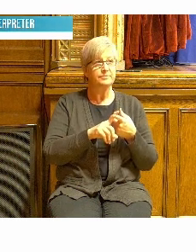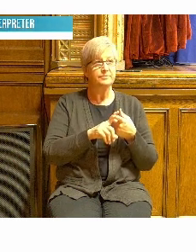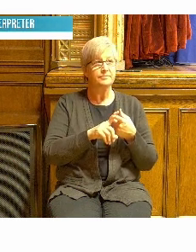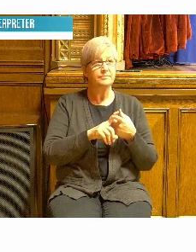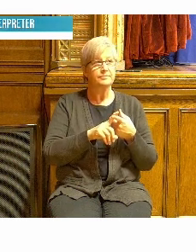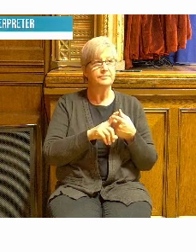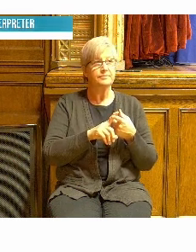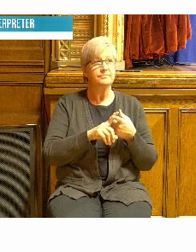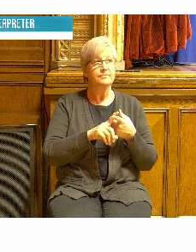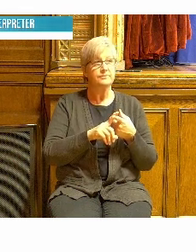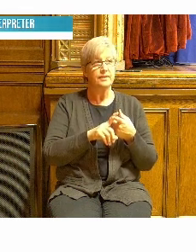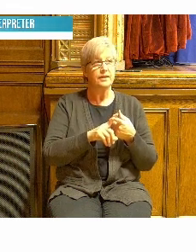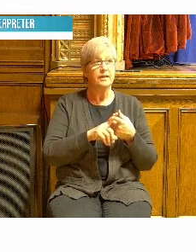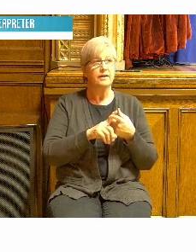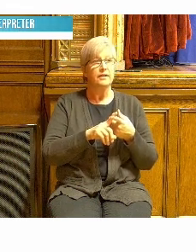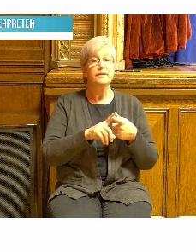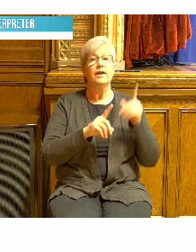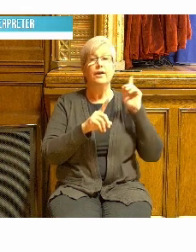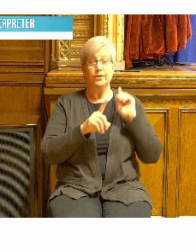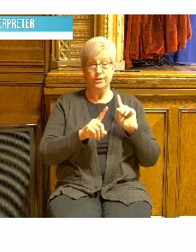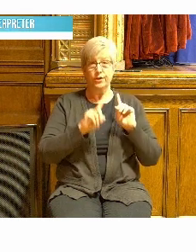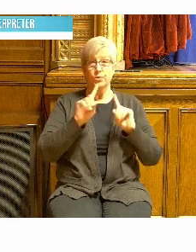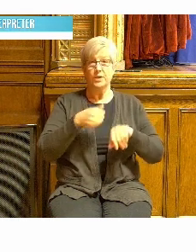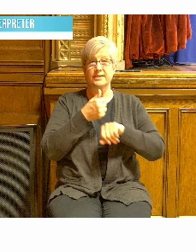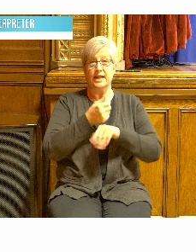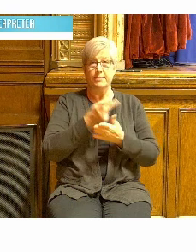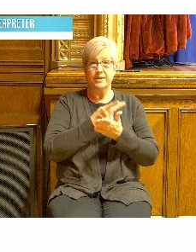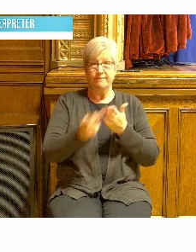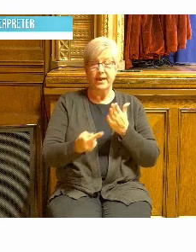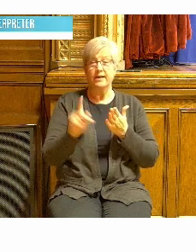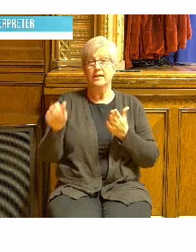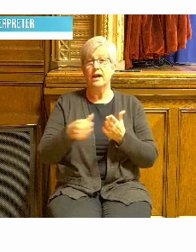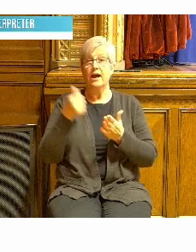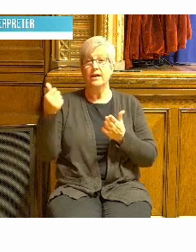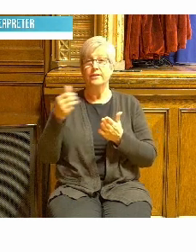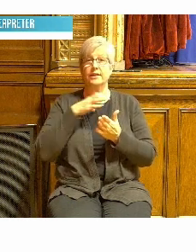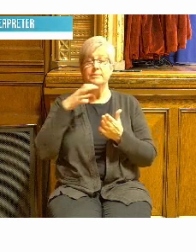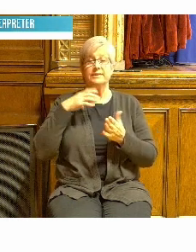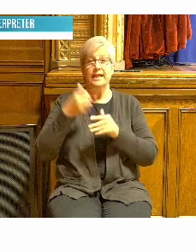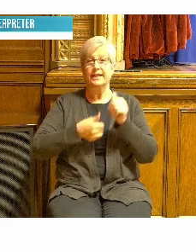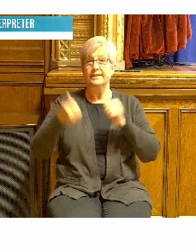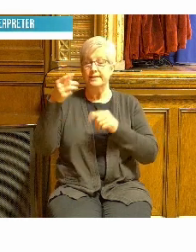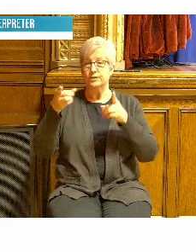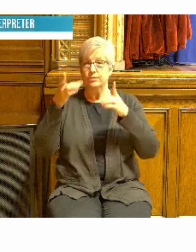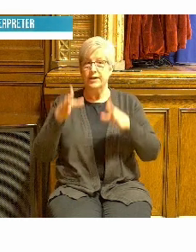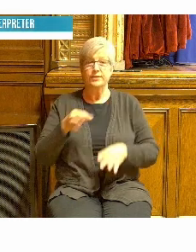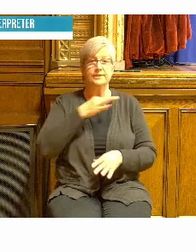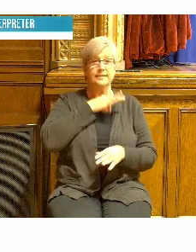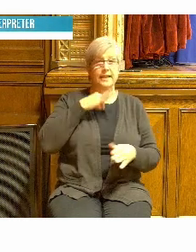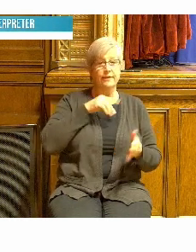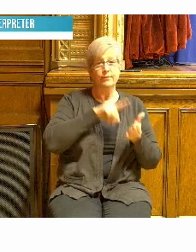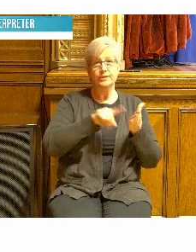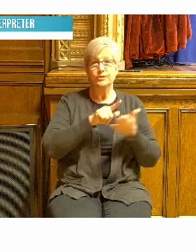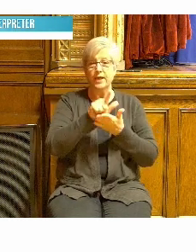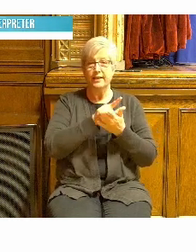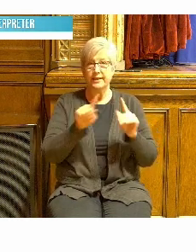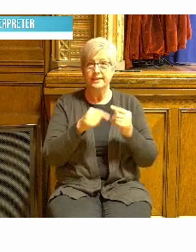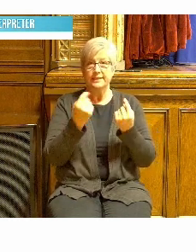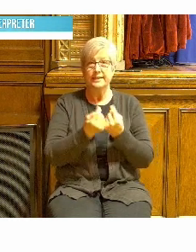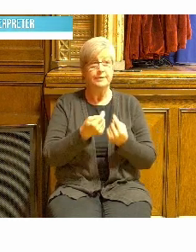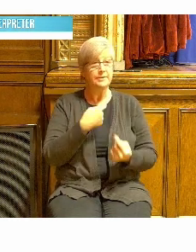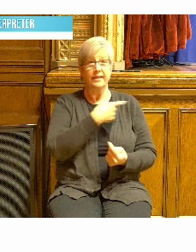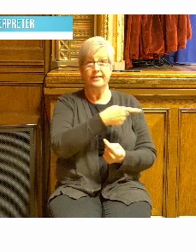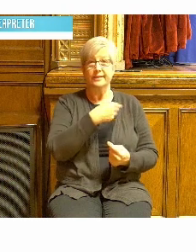To the commission, you were set up to fail. Other commissions had executive directors, staff, research, and legal teams, and this